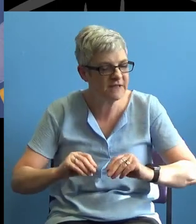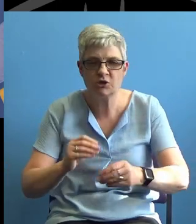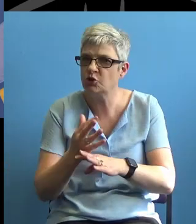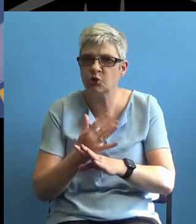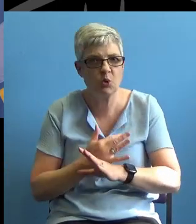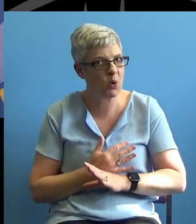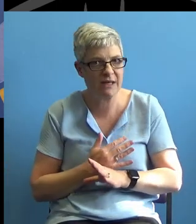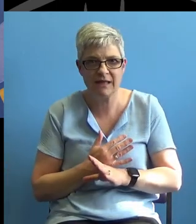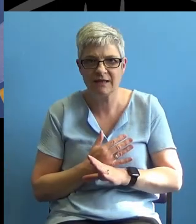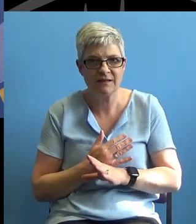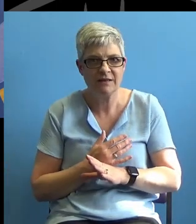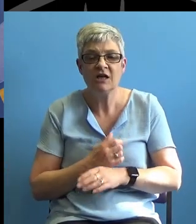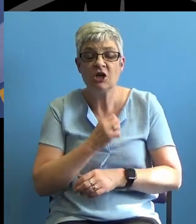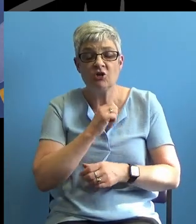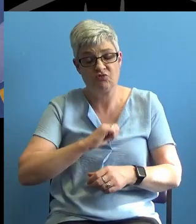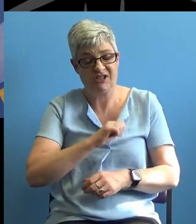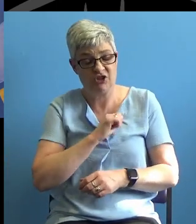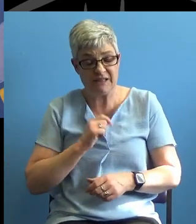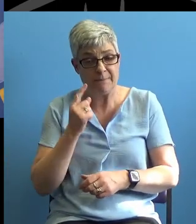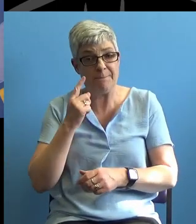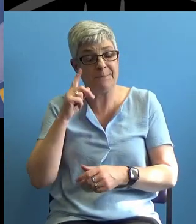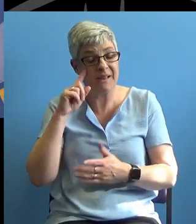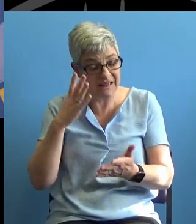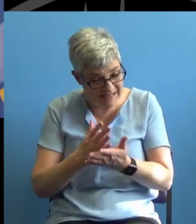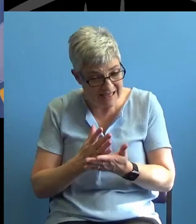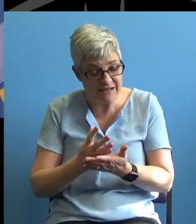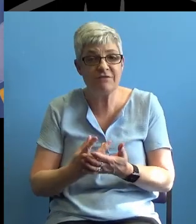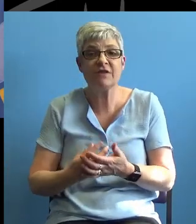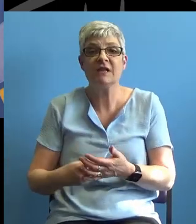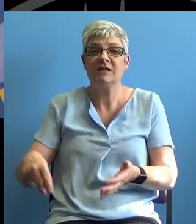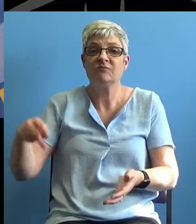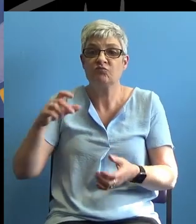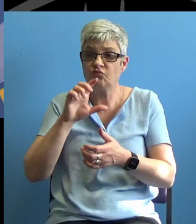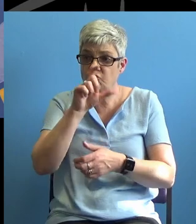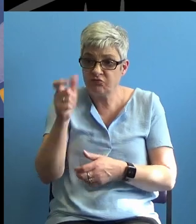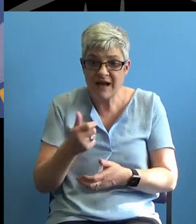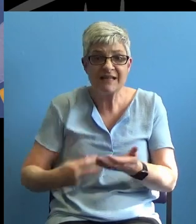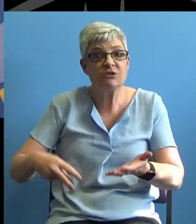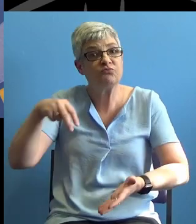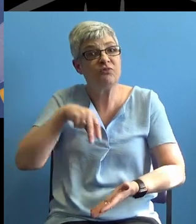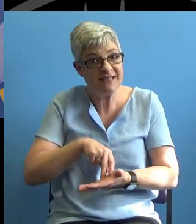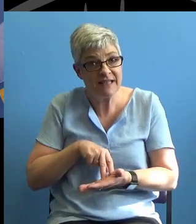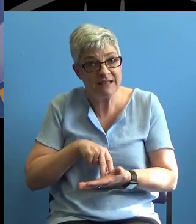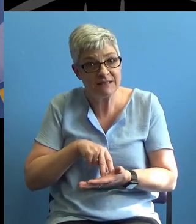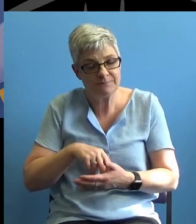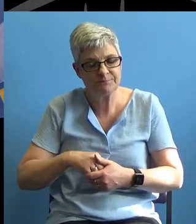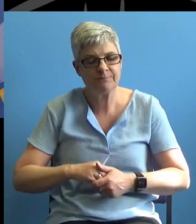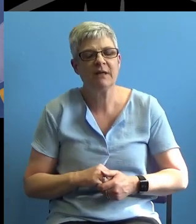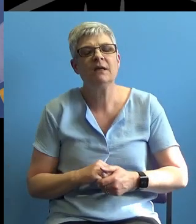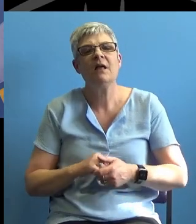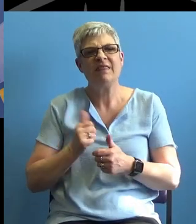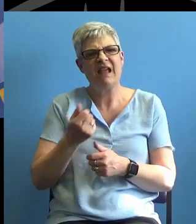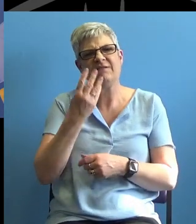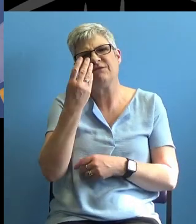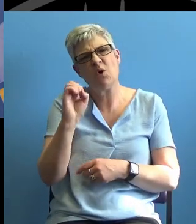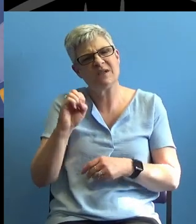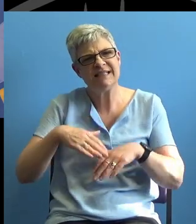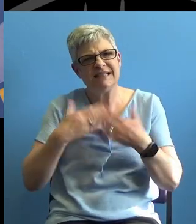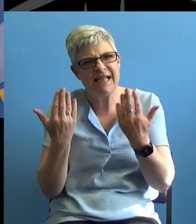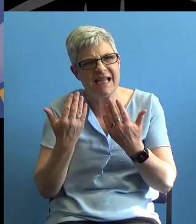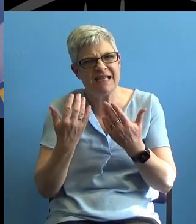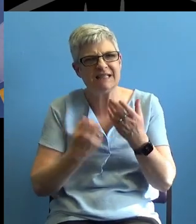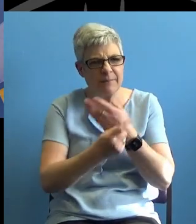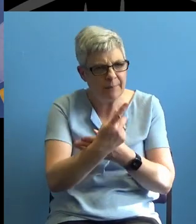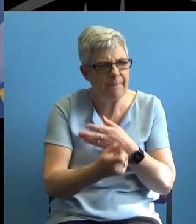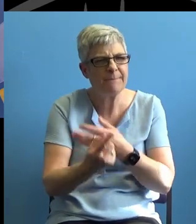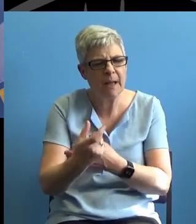story. Christians believe there was a resurrection. Christ had risen. The tomb was empty. And then after spending some 40 days when